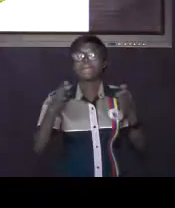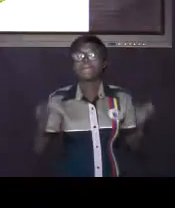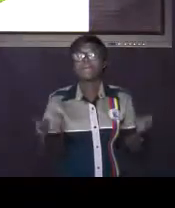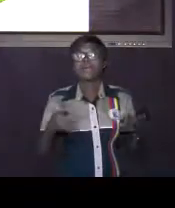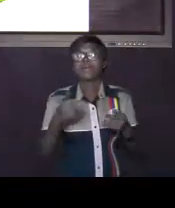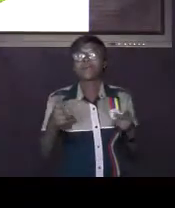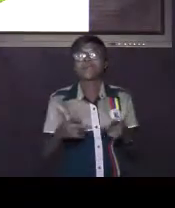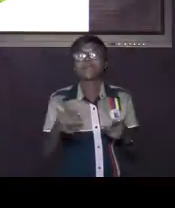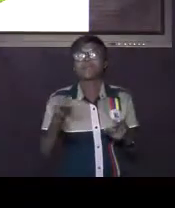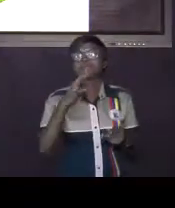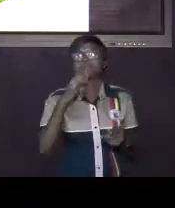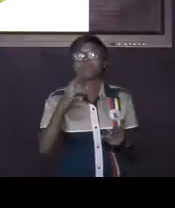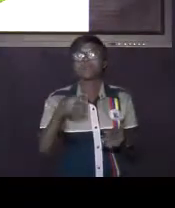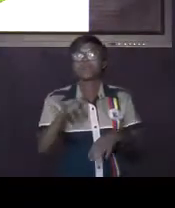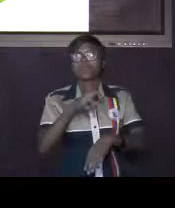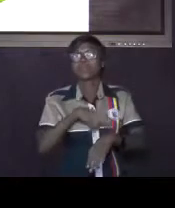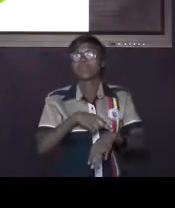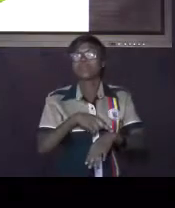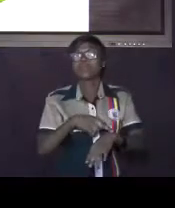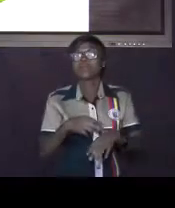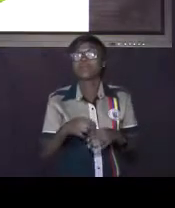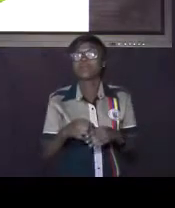big stadium. And then a little